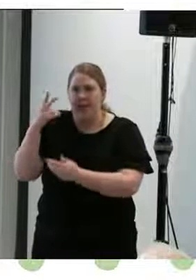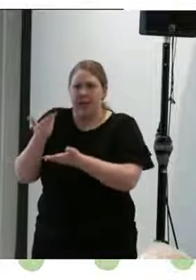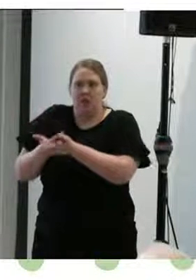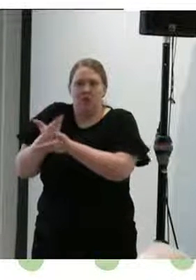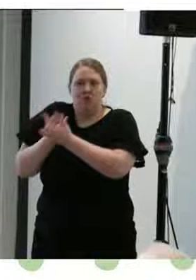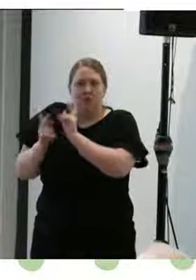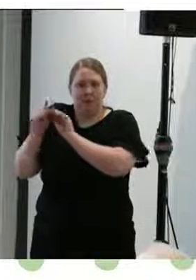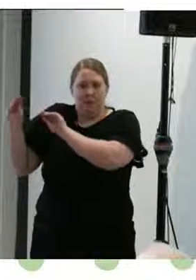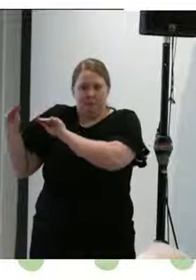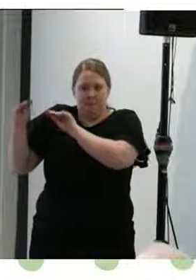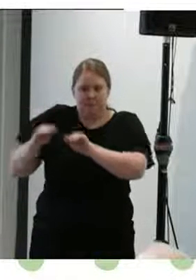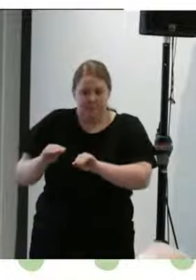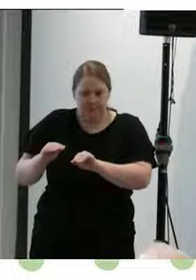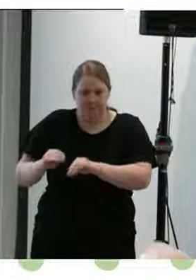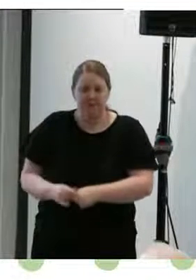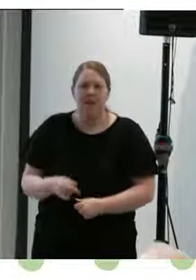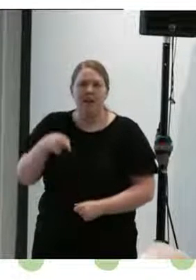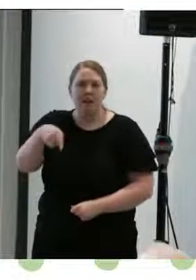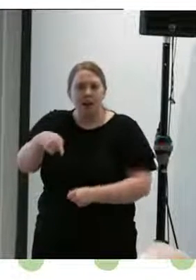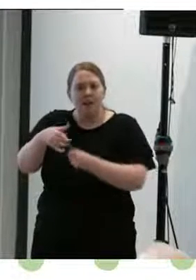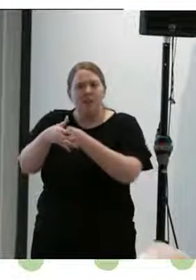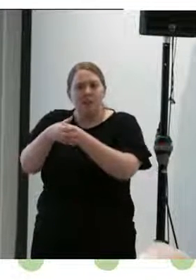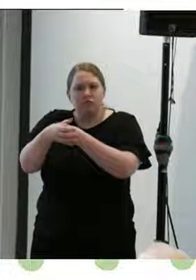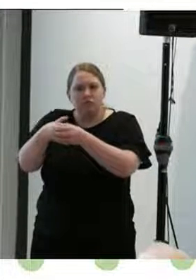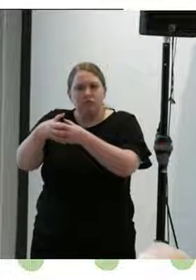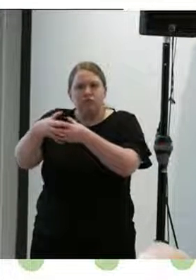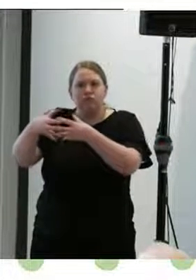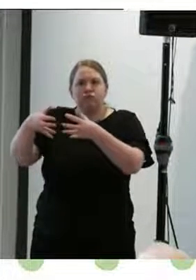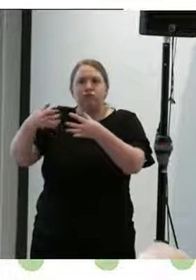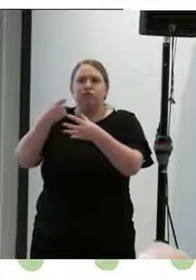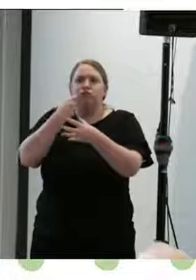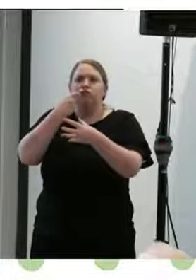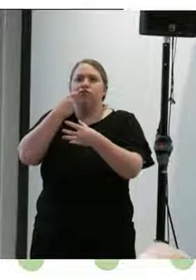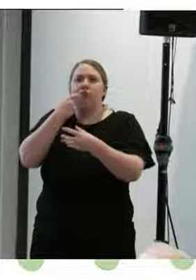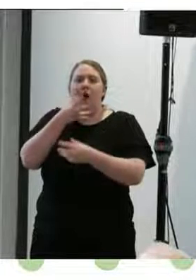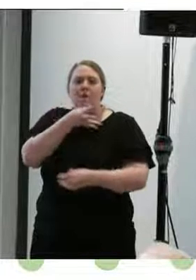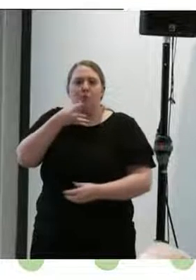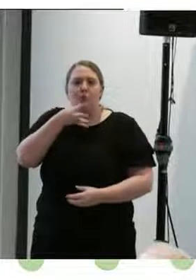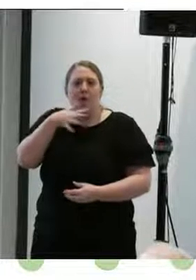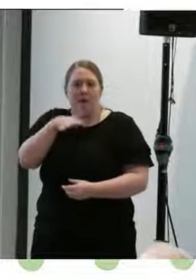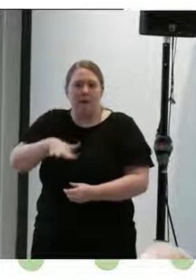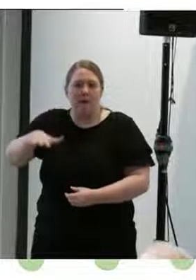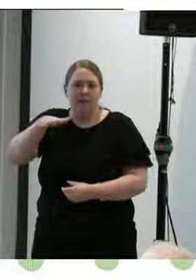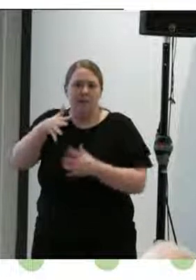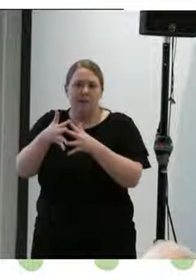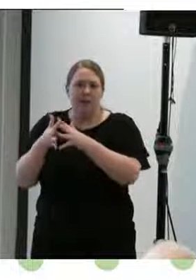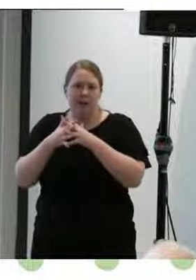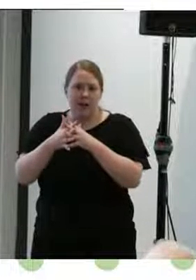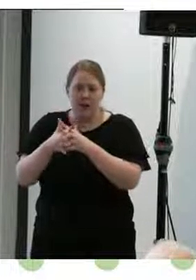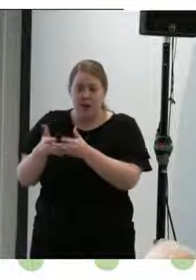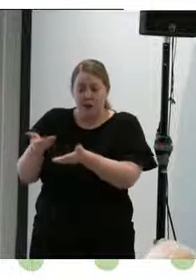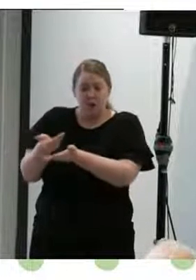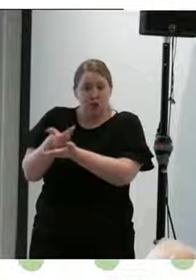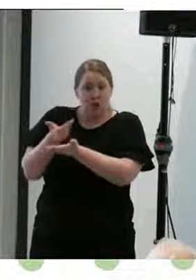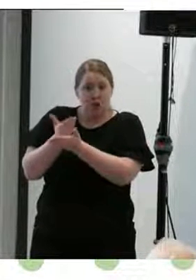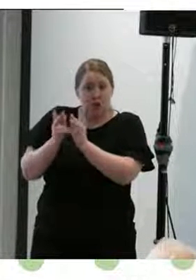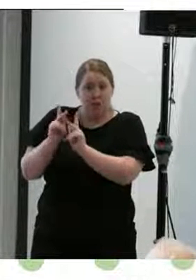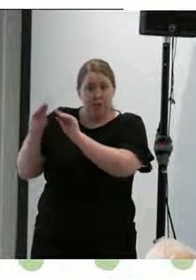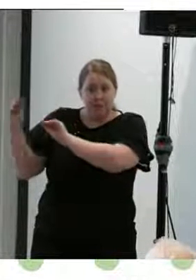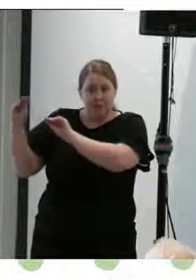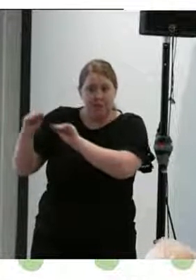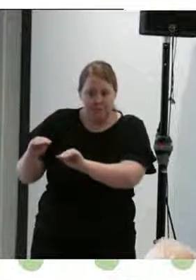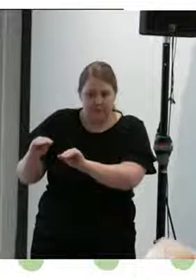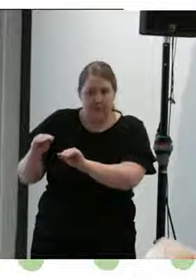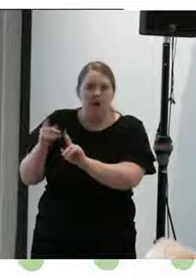And they are part of a kind of growing diversification of rural America. And so the newcomers I spoke with told me they were coming